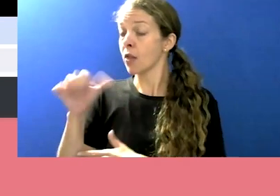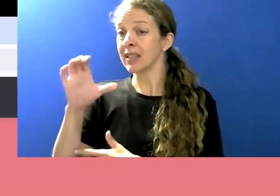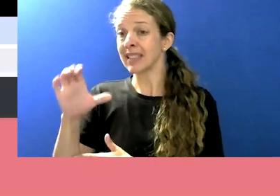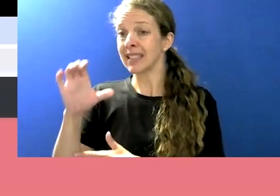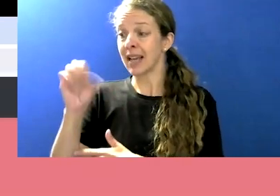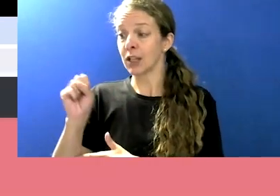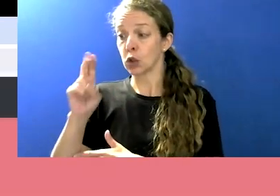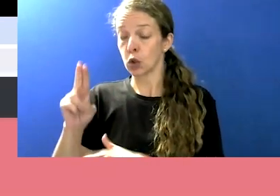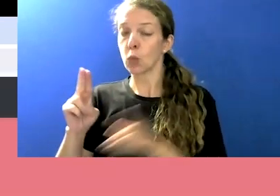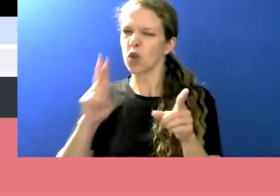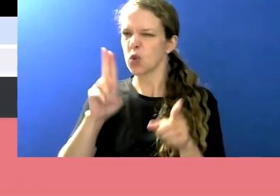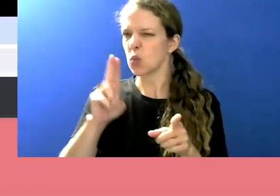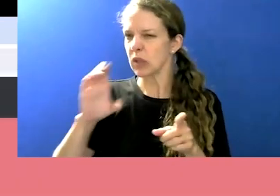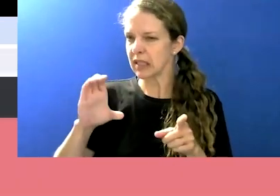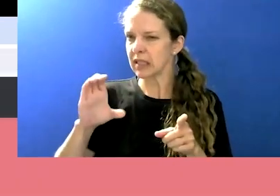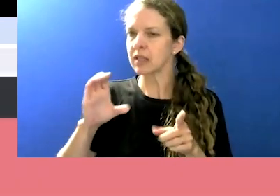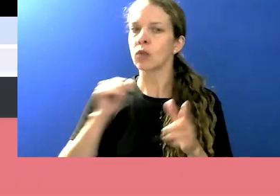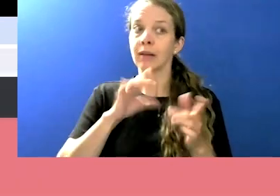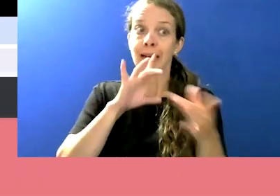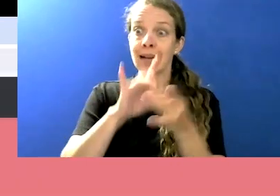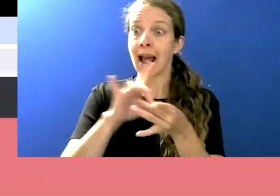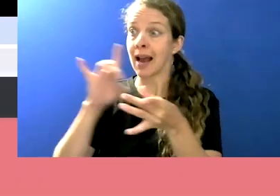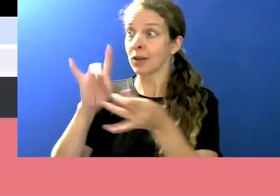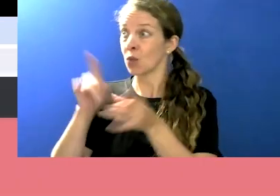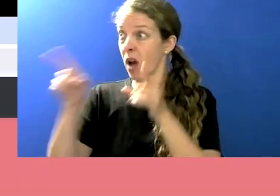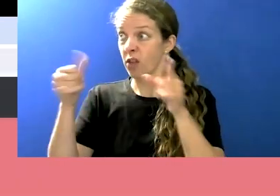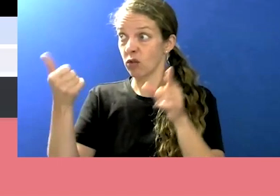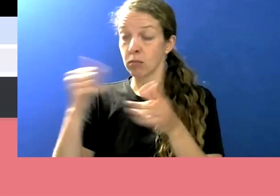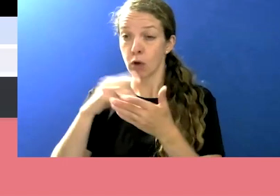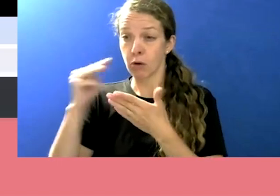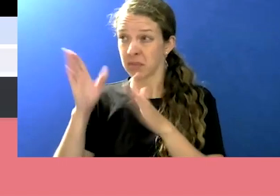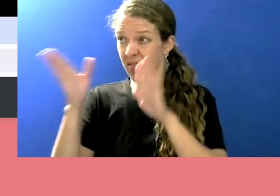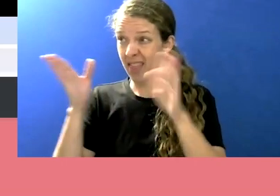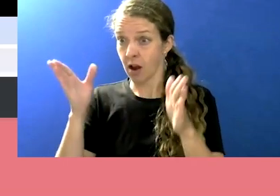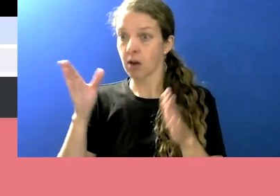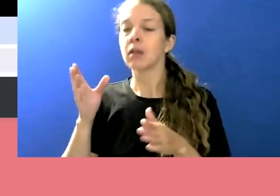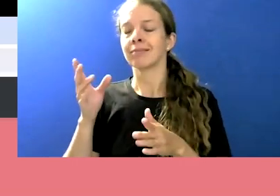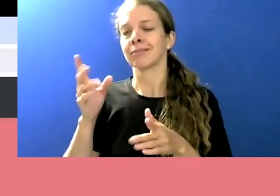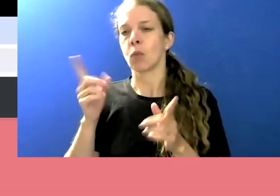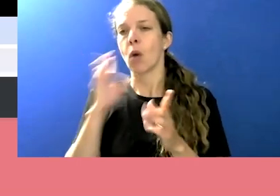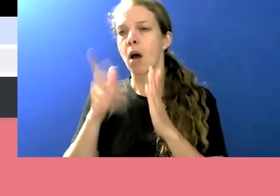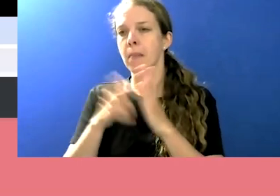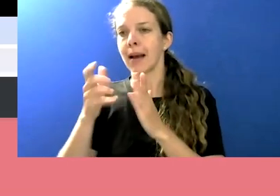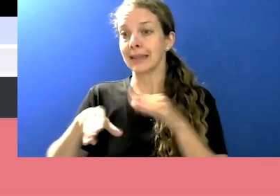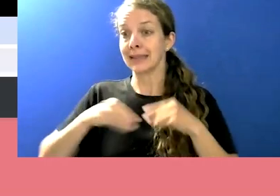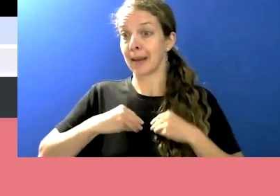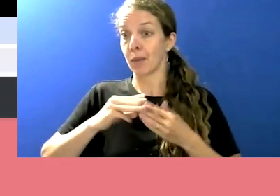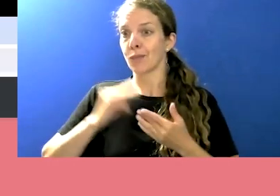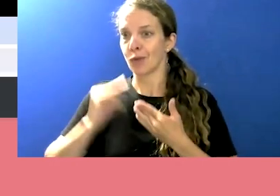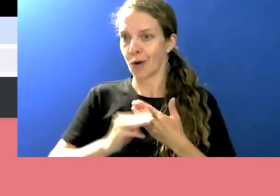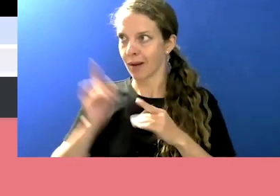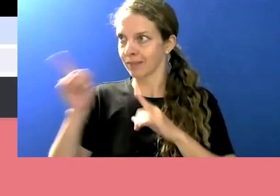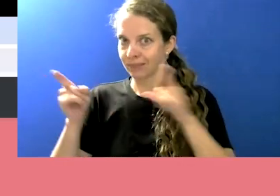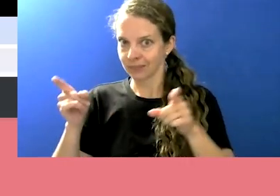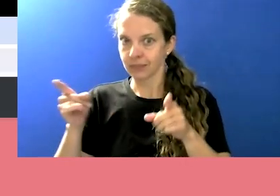UCs. So we connect them to those CSUs or UCs, and obviously they're automatically accepted into the program. One thing that I'd